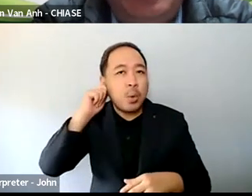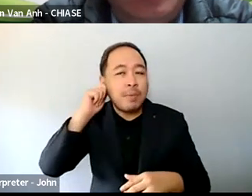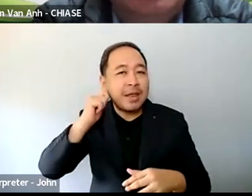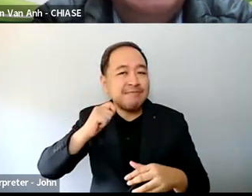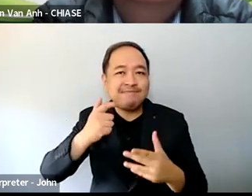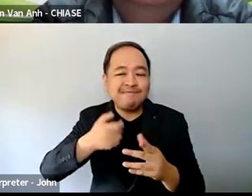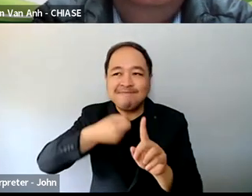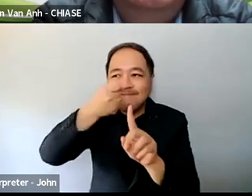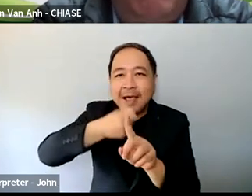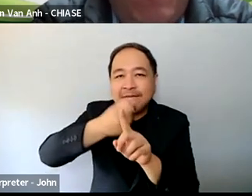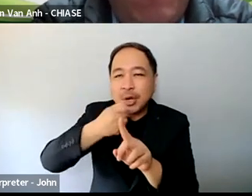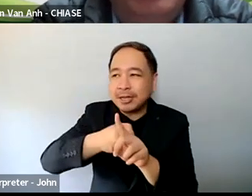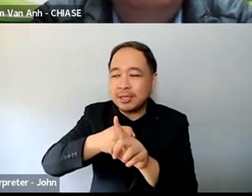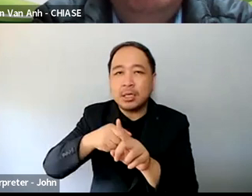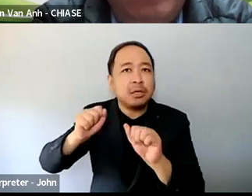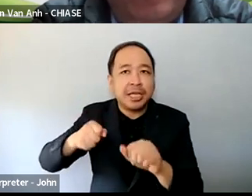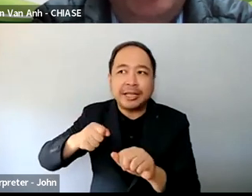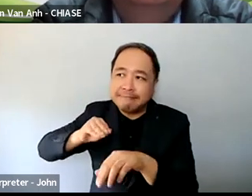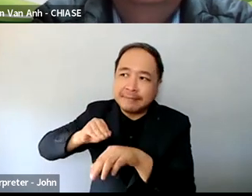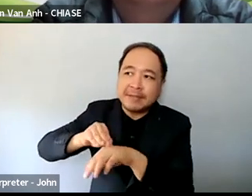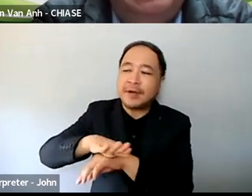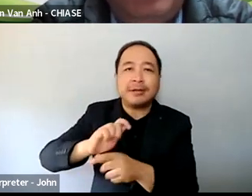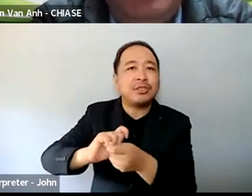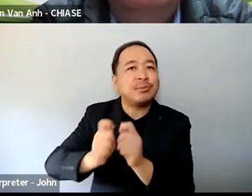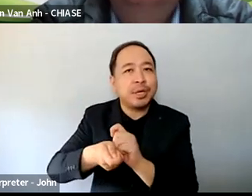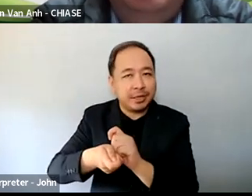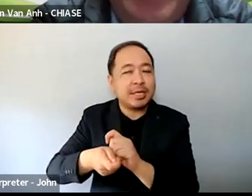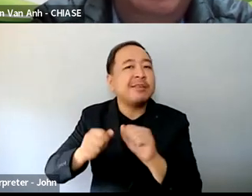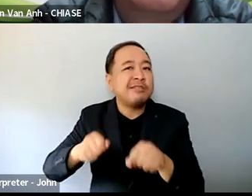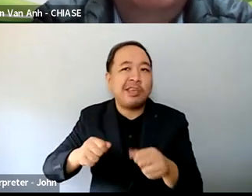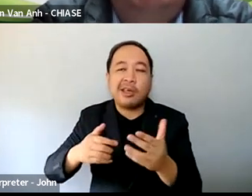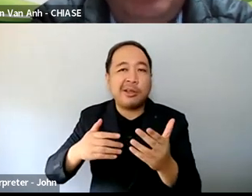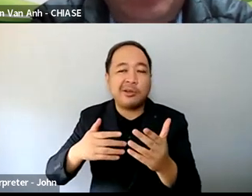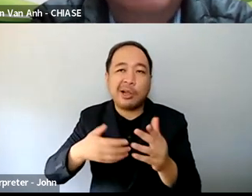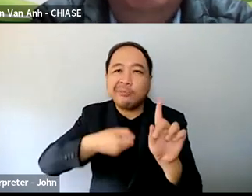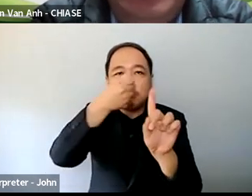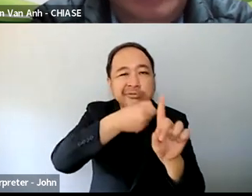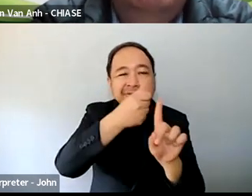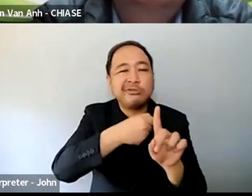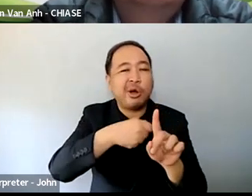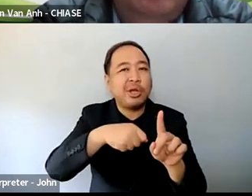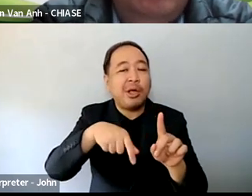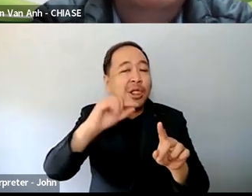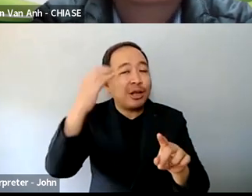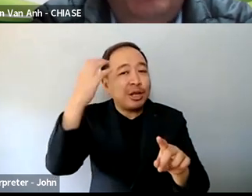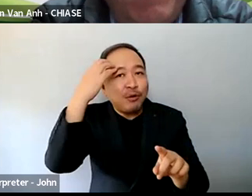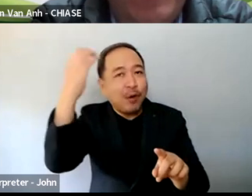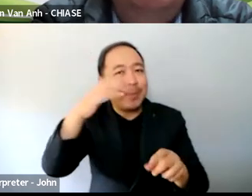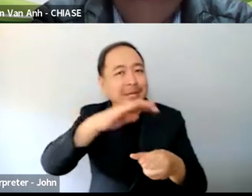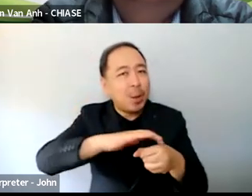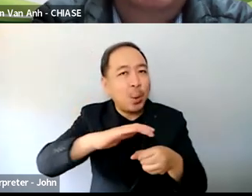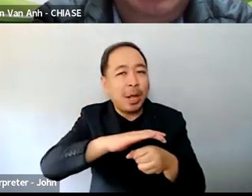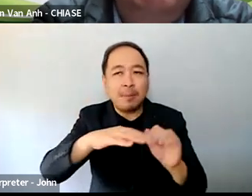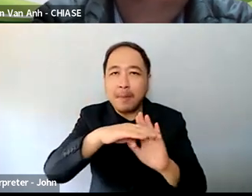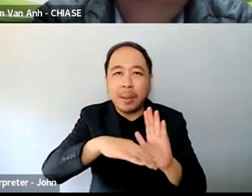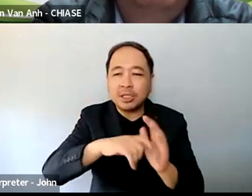for changes and can inform the local policy maker to change their policy and process to be